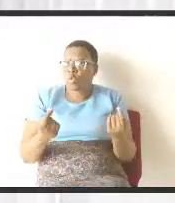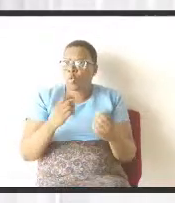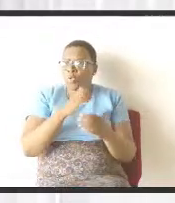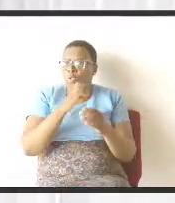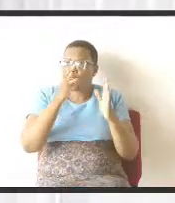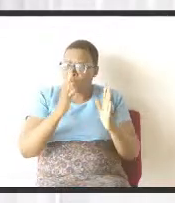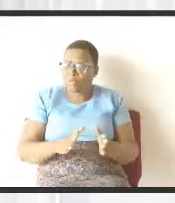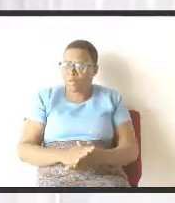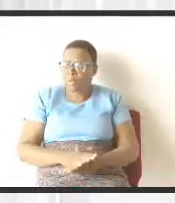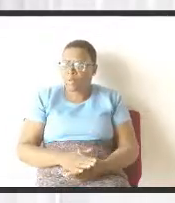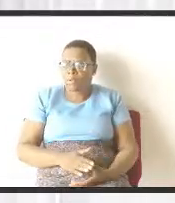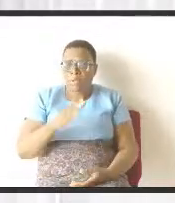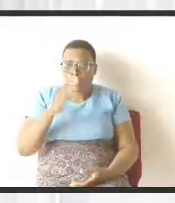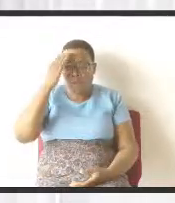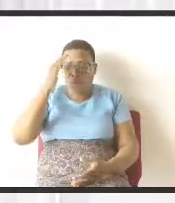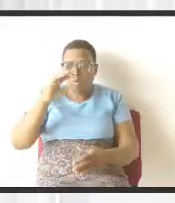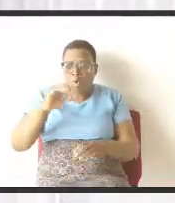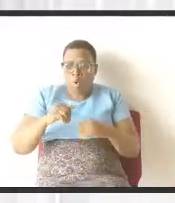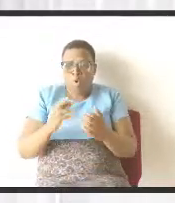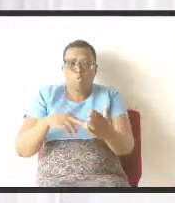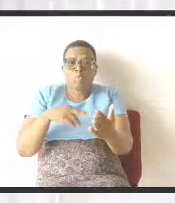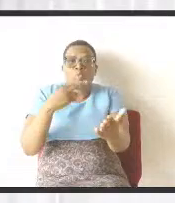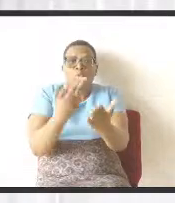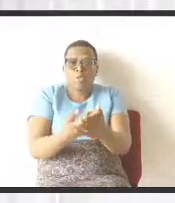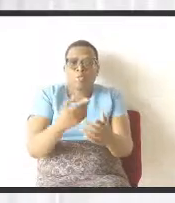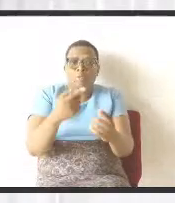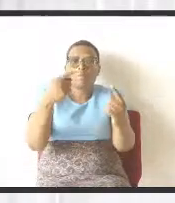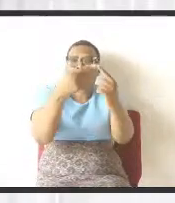You have to know how to get there.